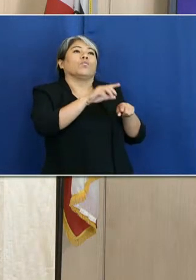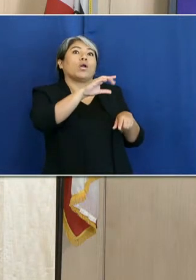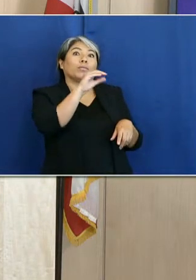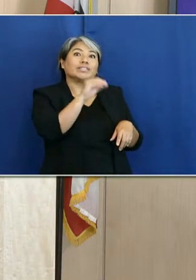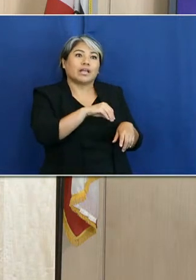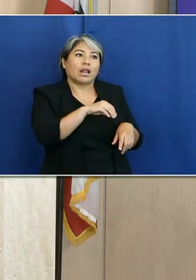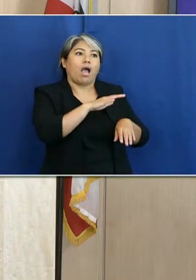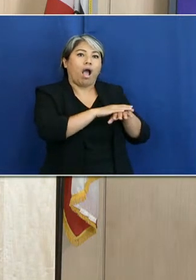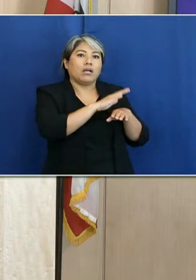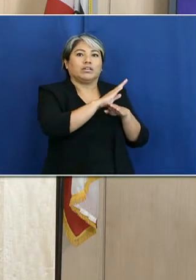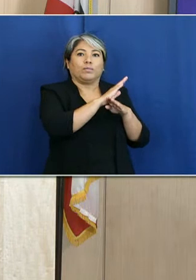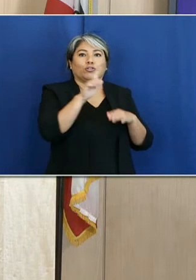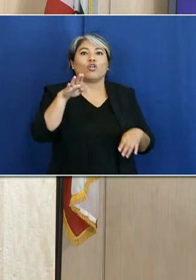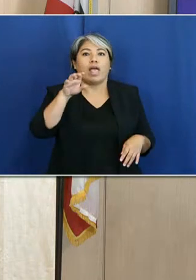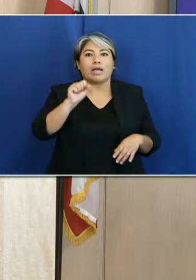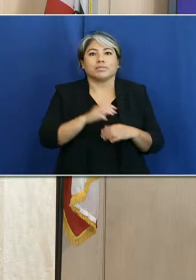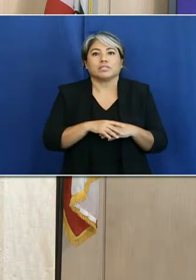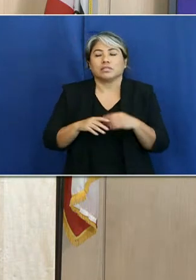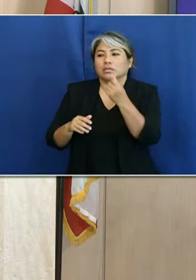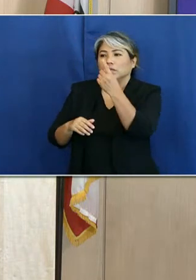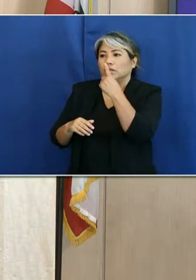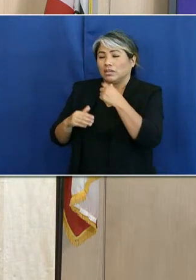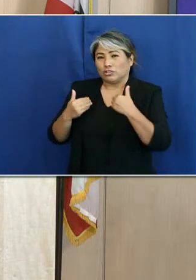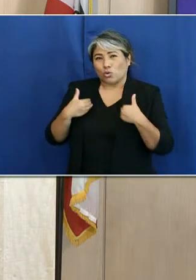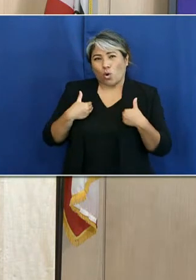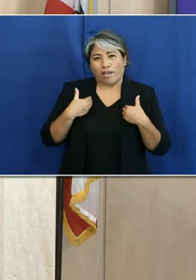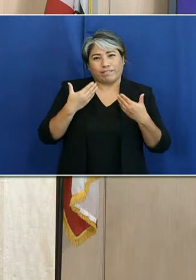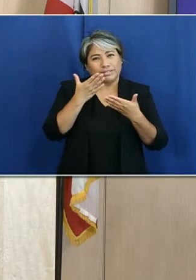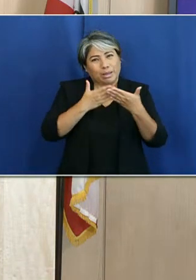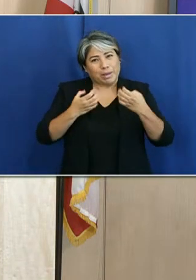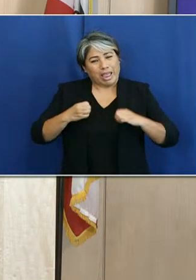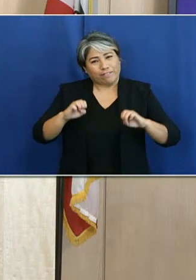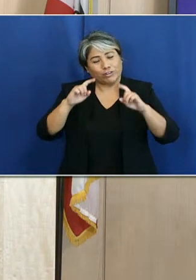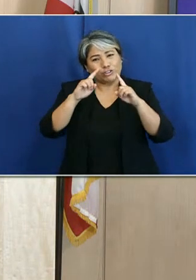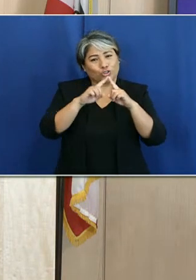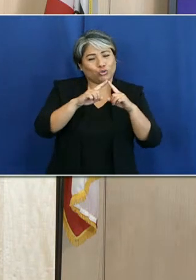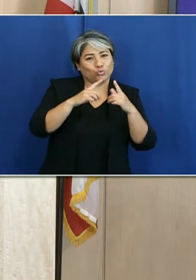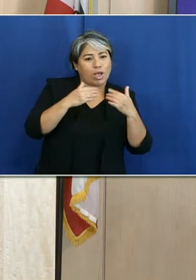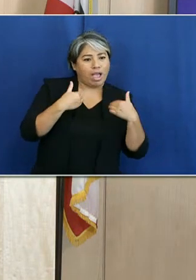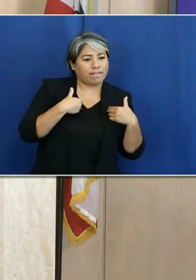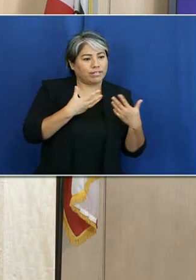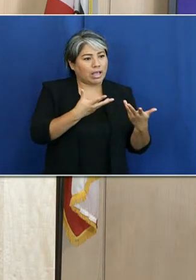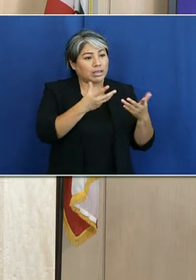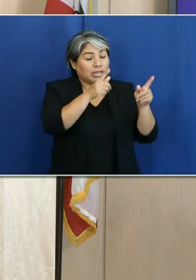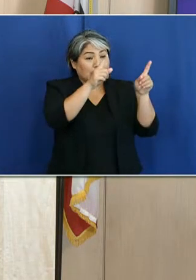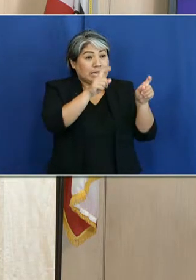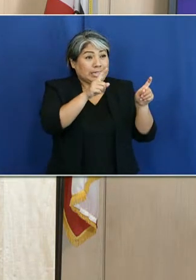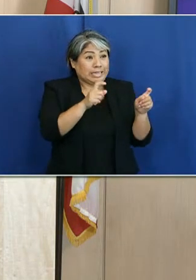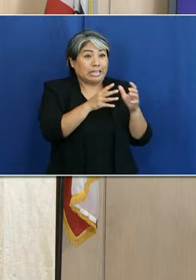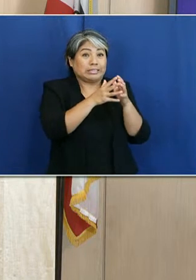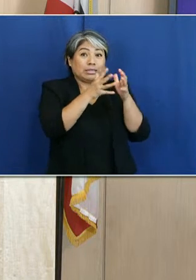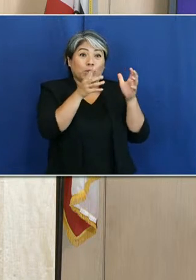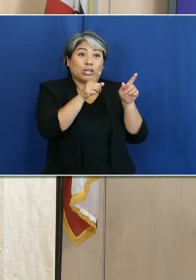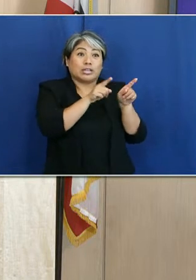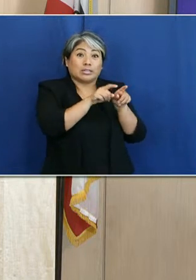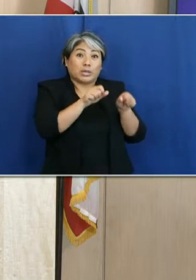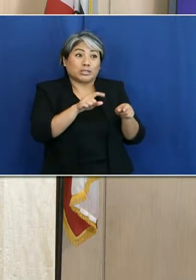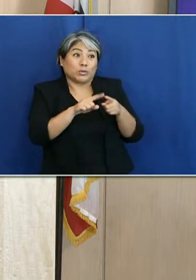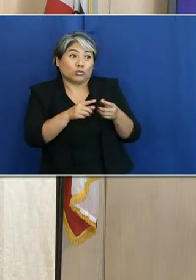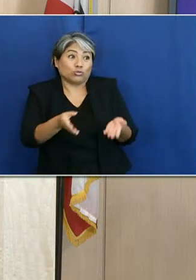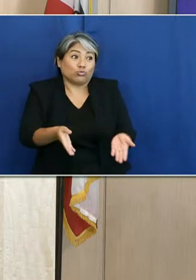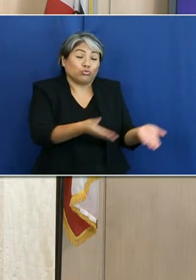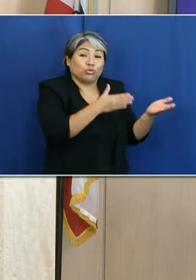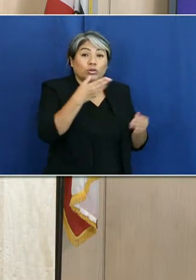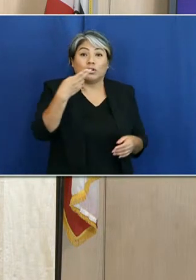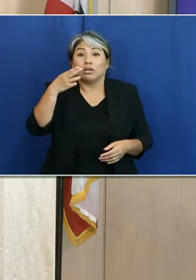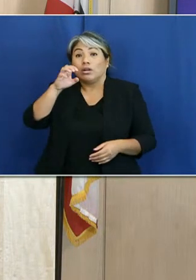labs. So are there some efforts to steer as many tests as possible to Helix since they have such a